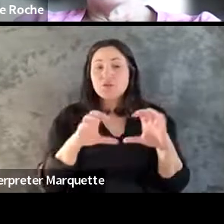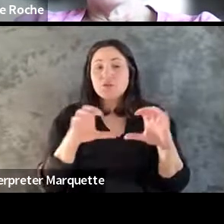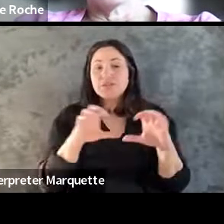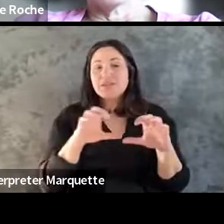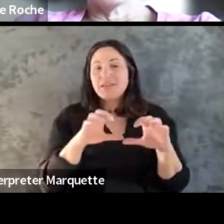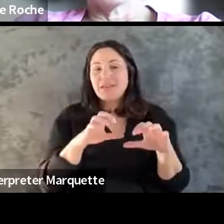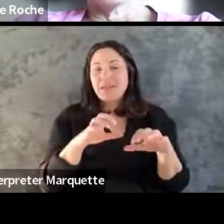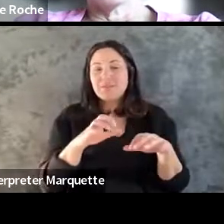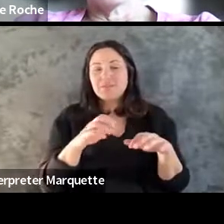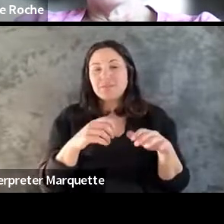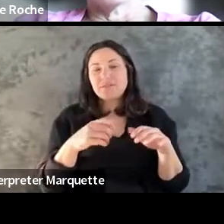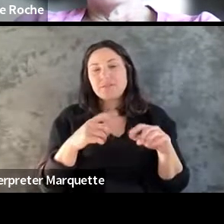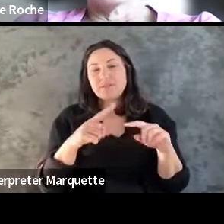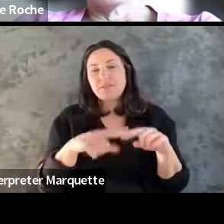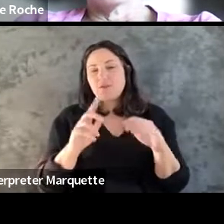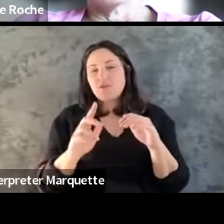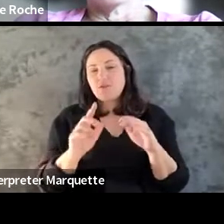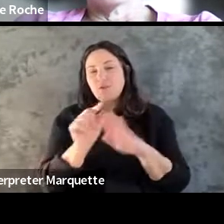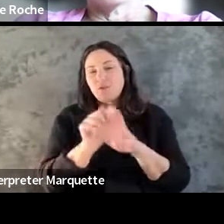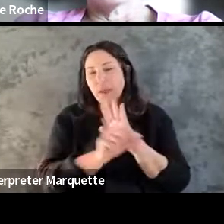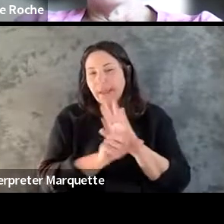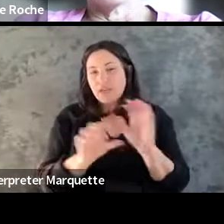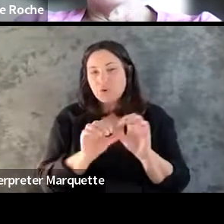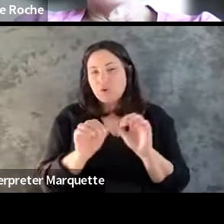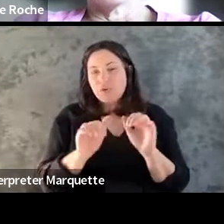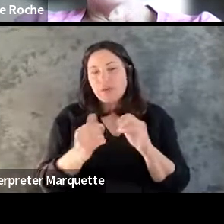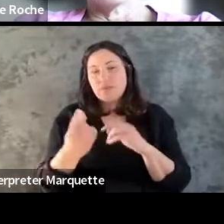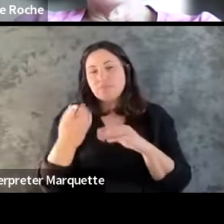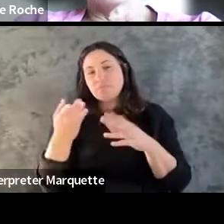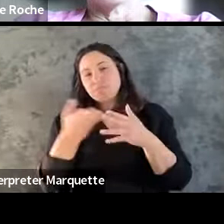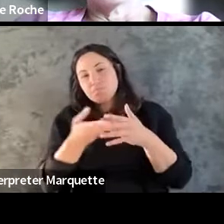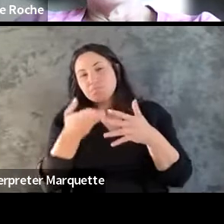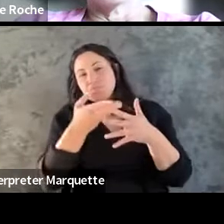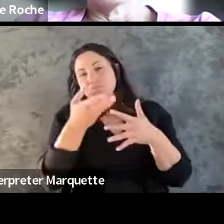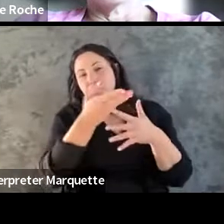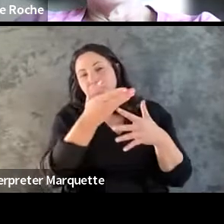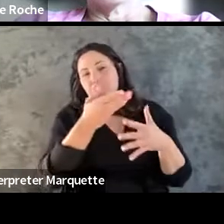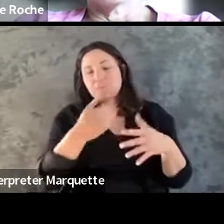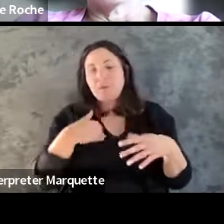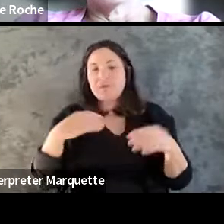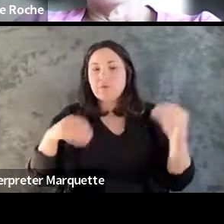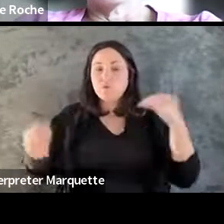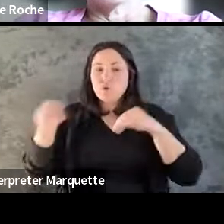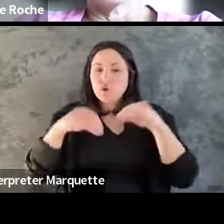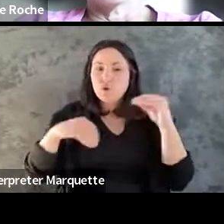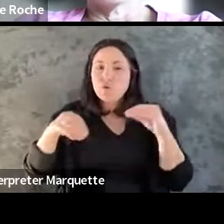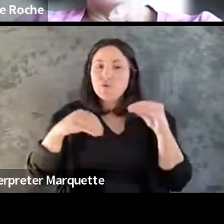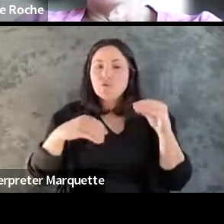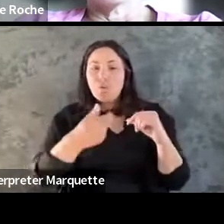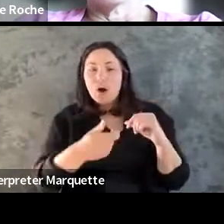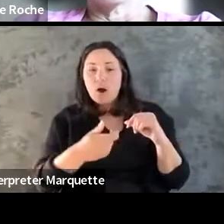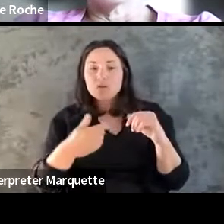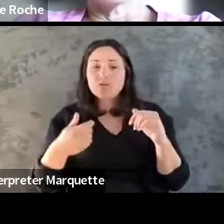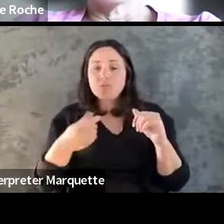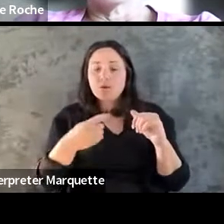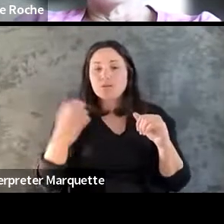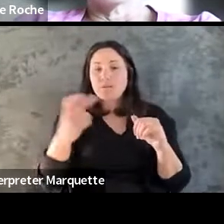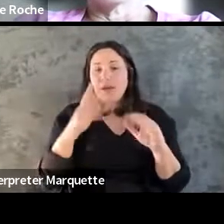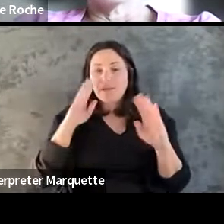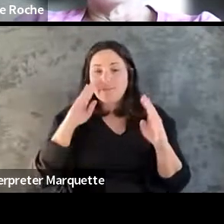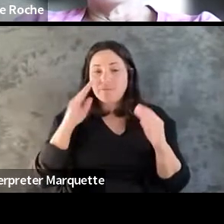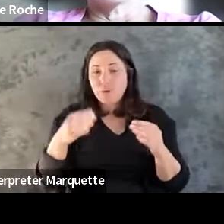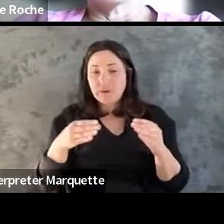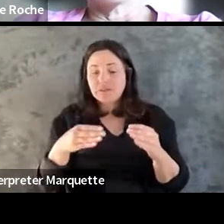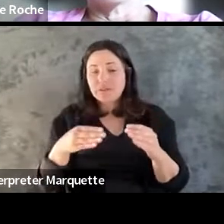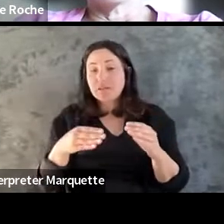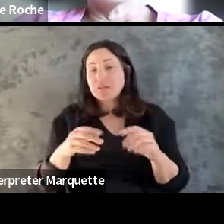And depending on the grade level, this can be done several times a day too, where it's getting them moving so that they can get back and be focused again.